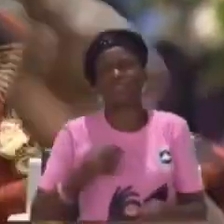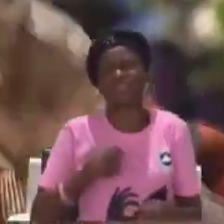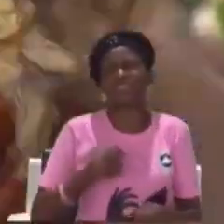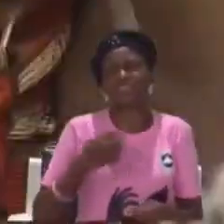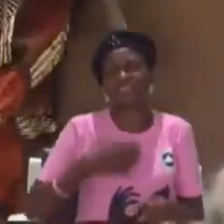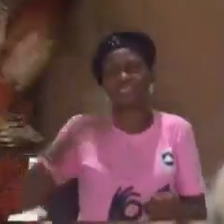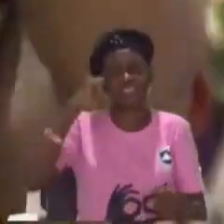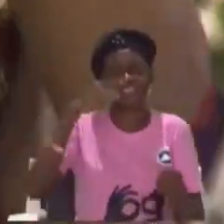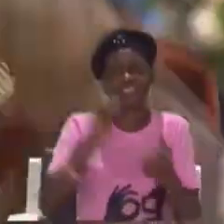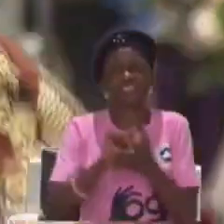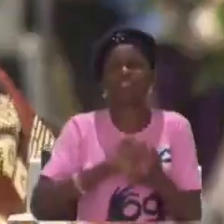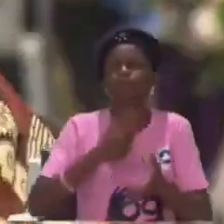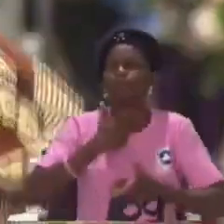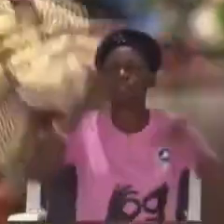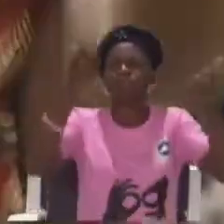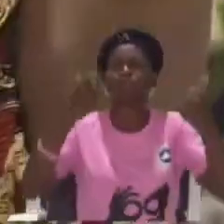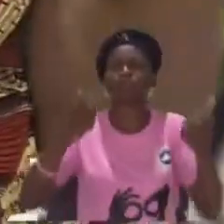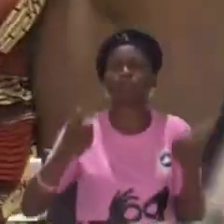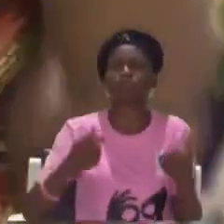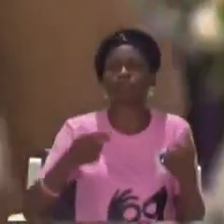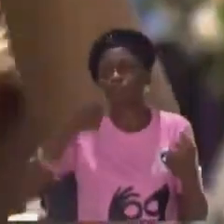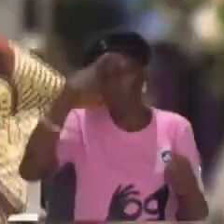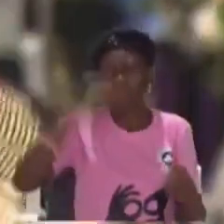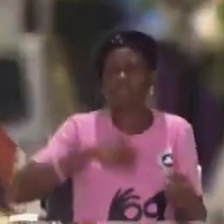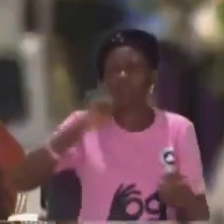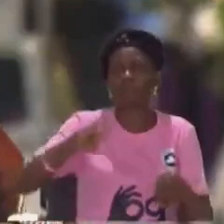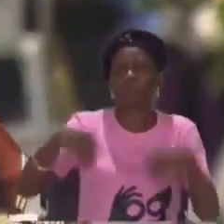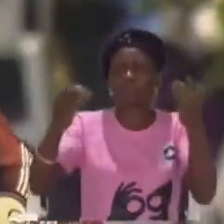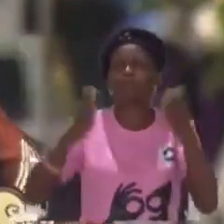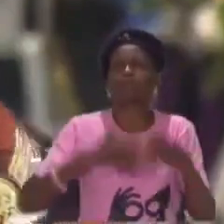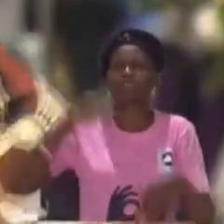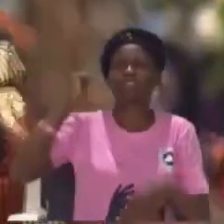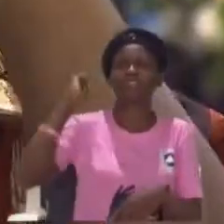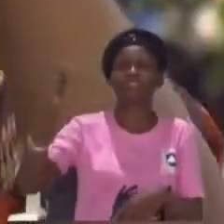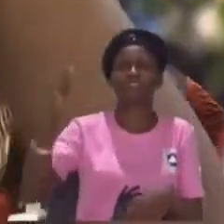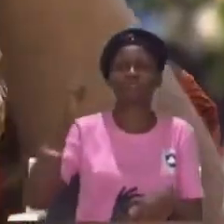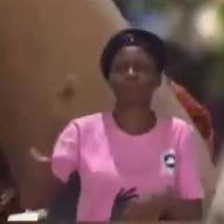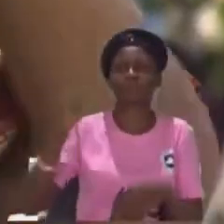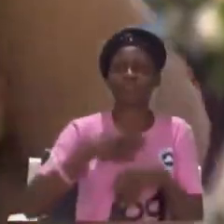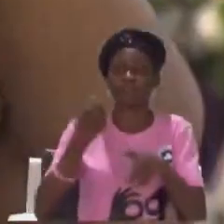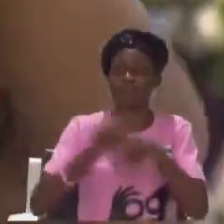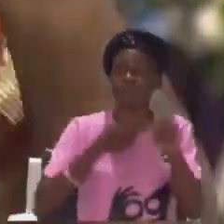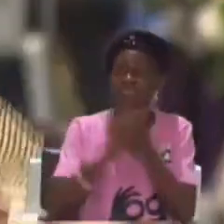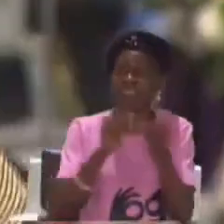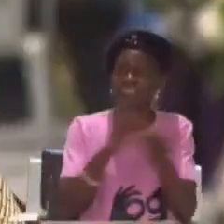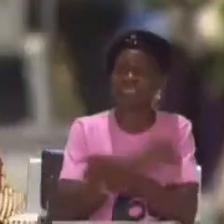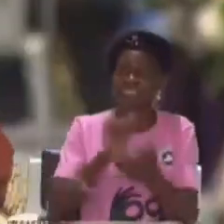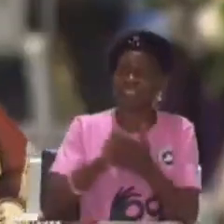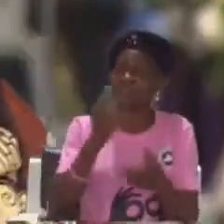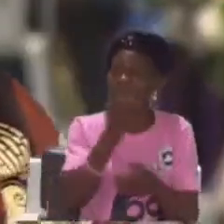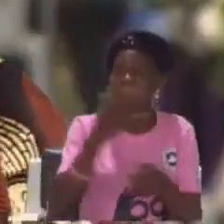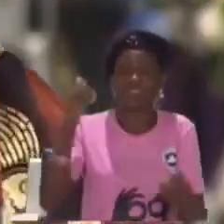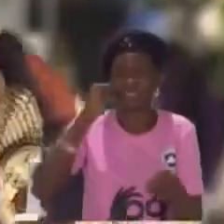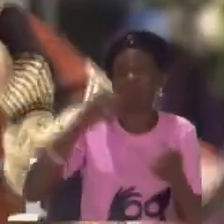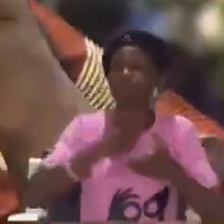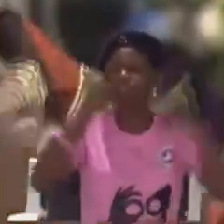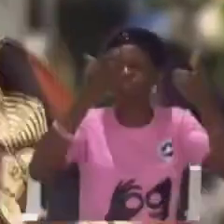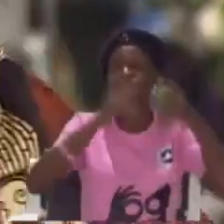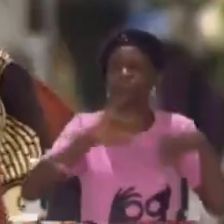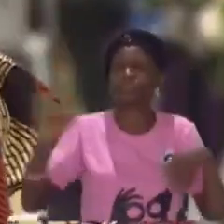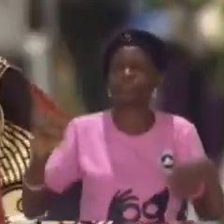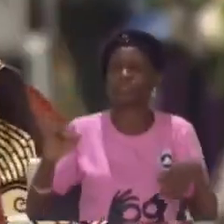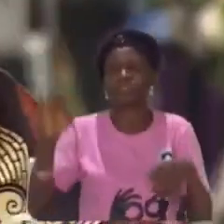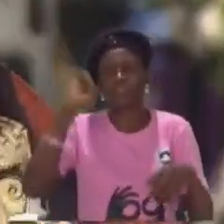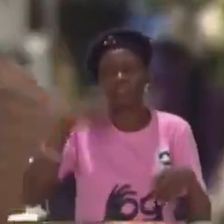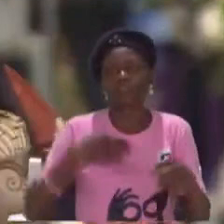And I said, I will shout because I must give my testimony. And from that day, that's the only thing I've been shouting. I